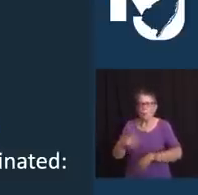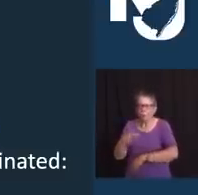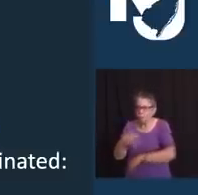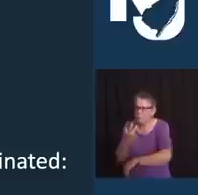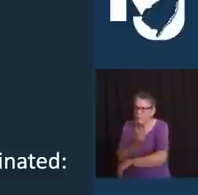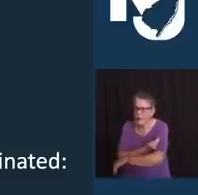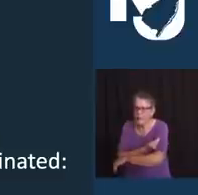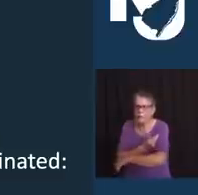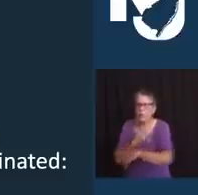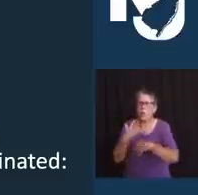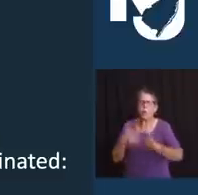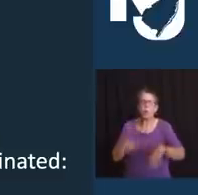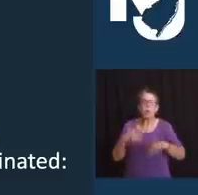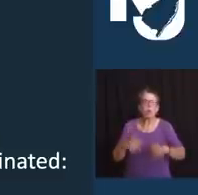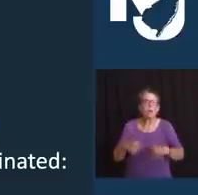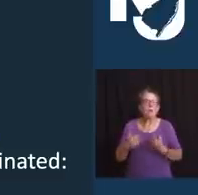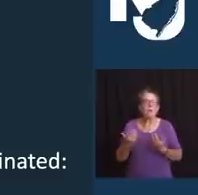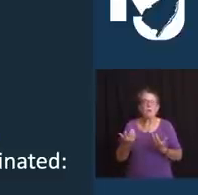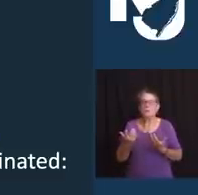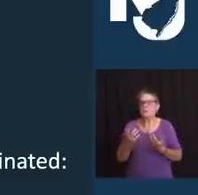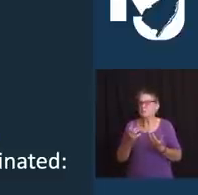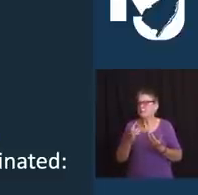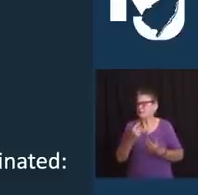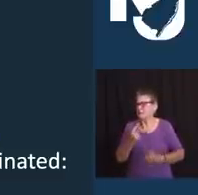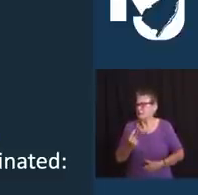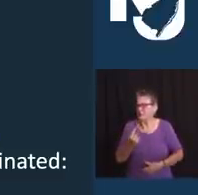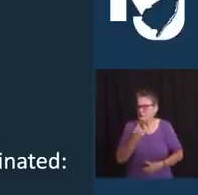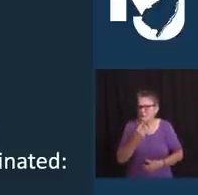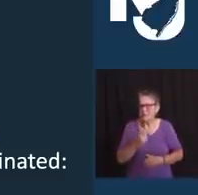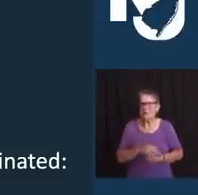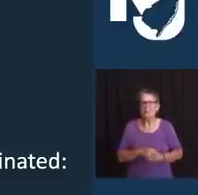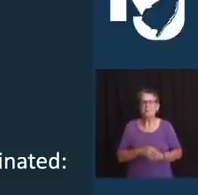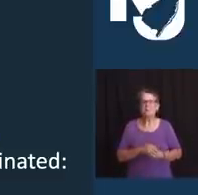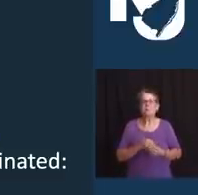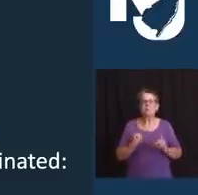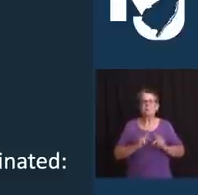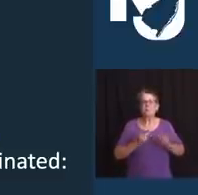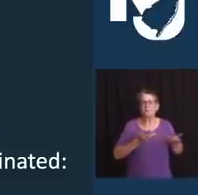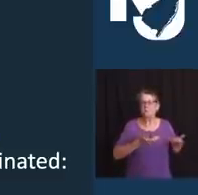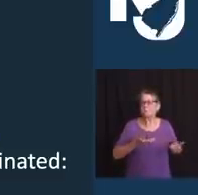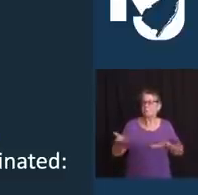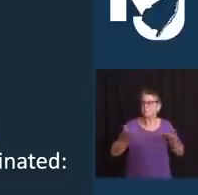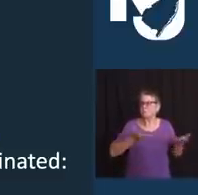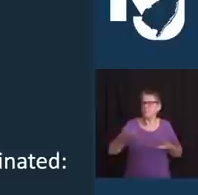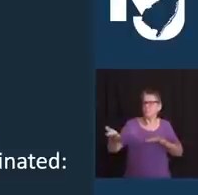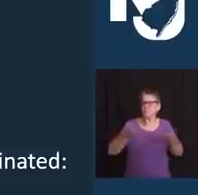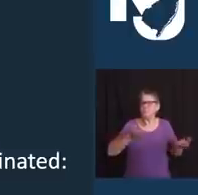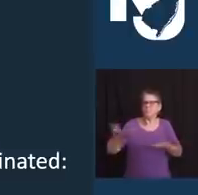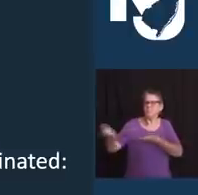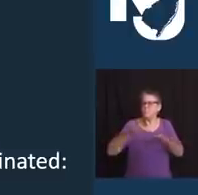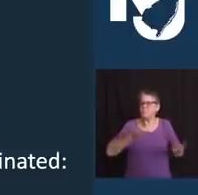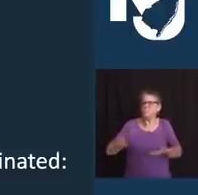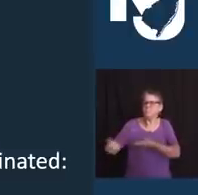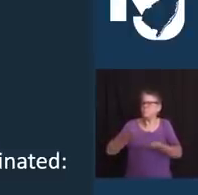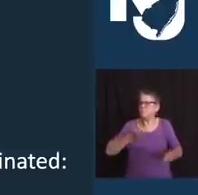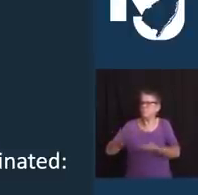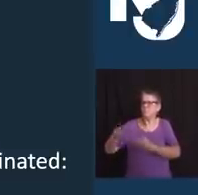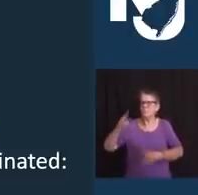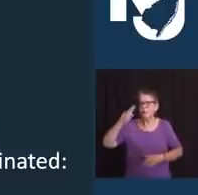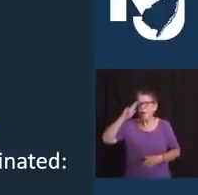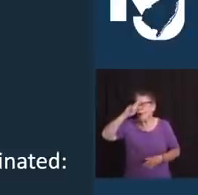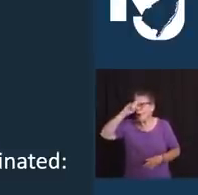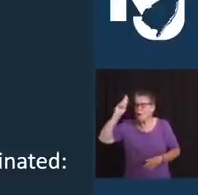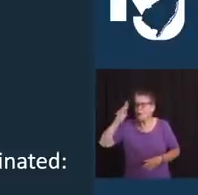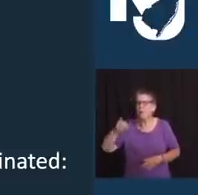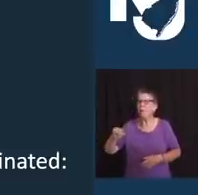COVID hospitalizations were of folks who were either unvaccinated or not fully vaccinated. And while we do not have a